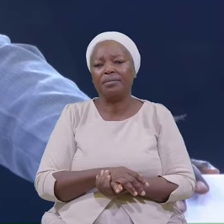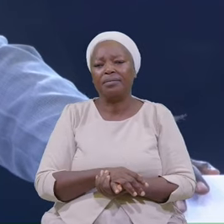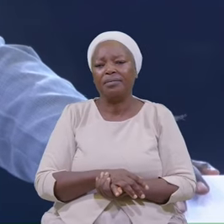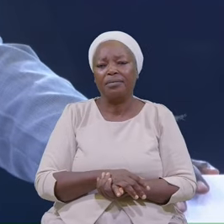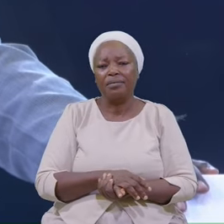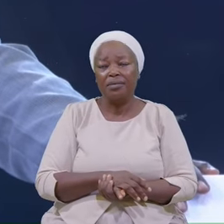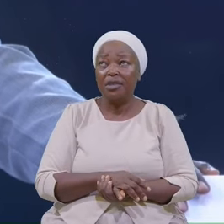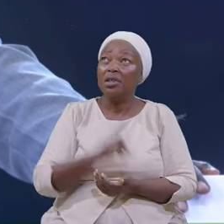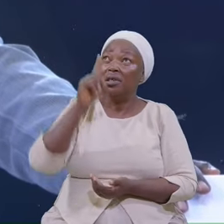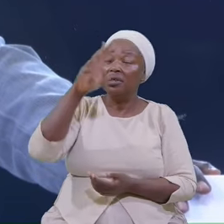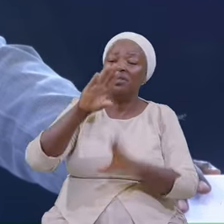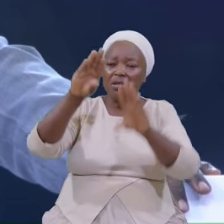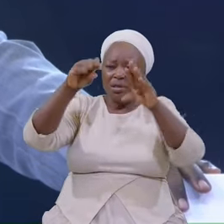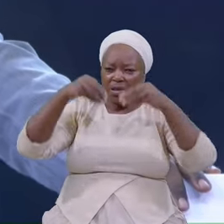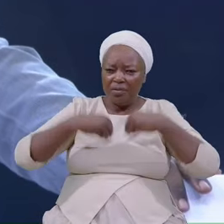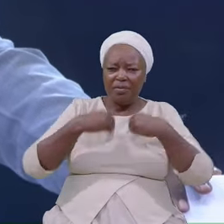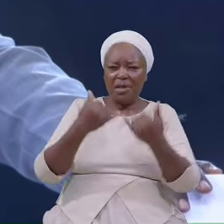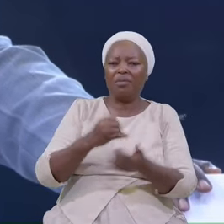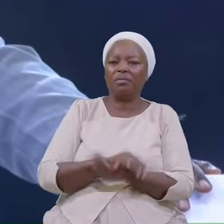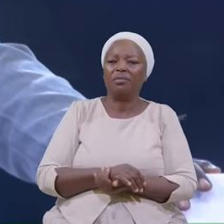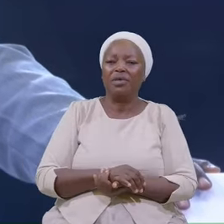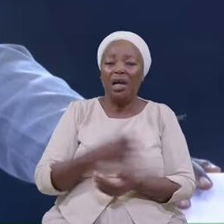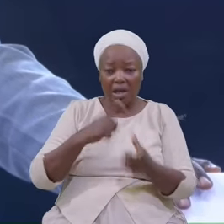Lord, grant me, give me repentance. Give me your heart.